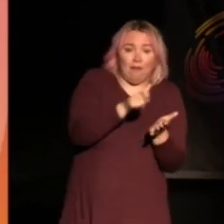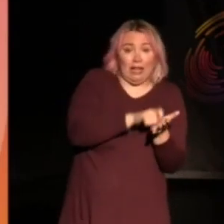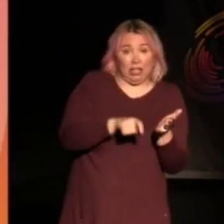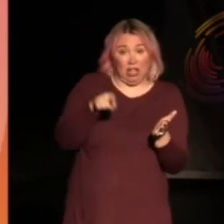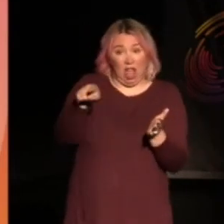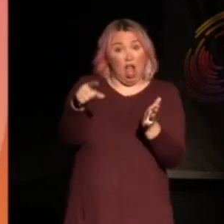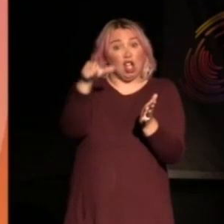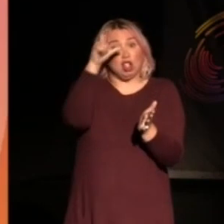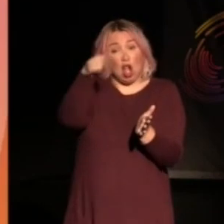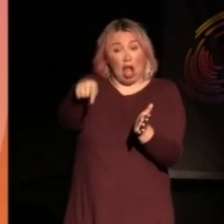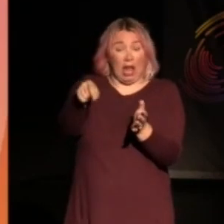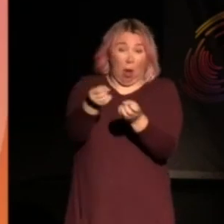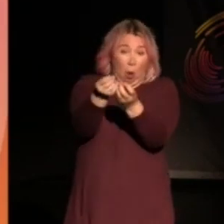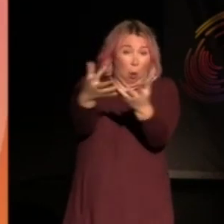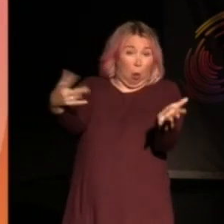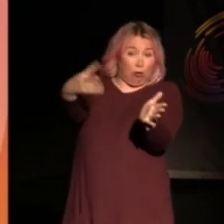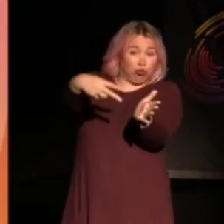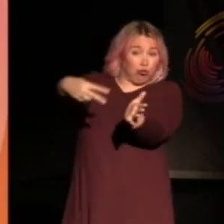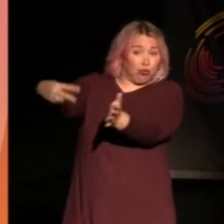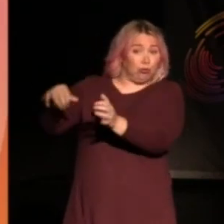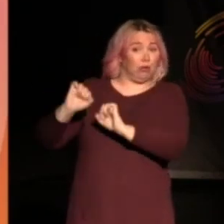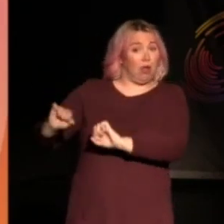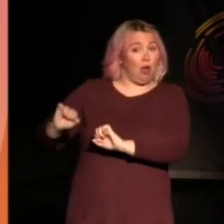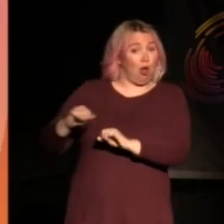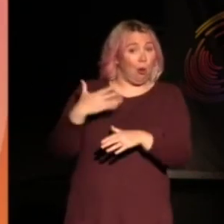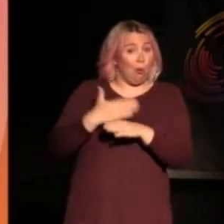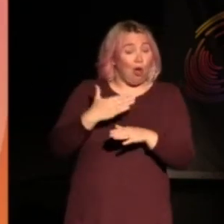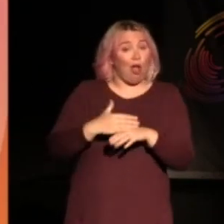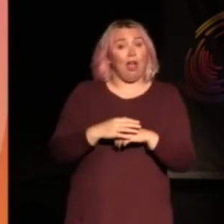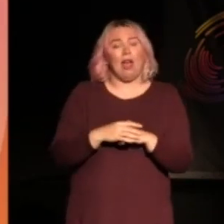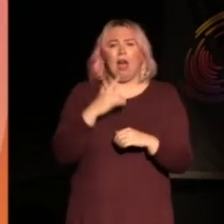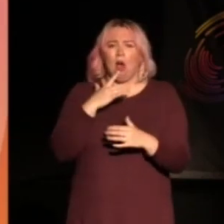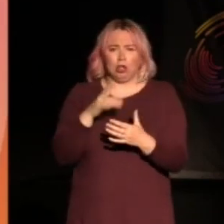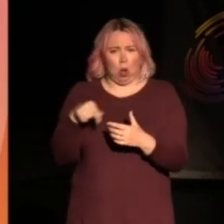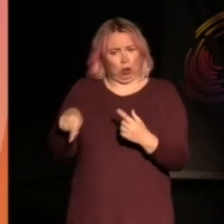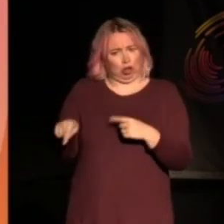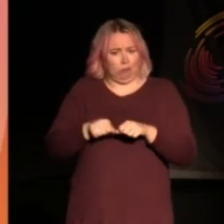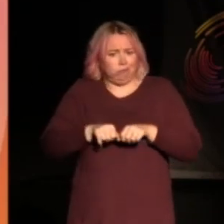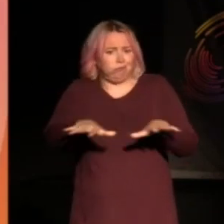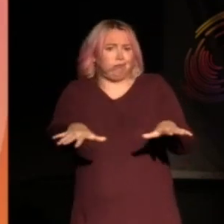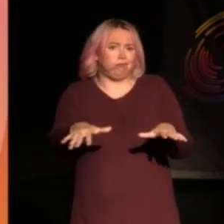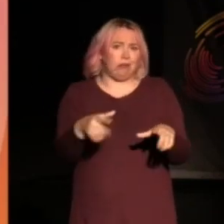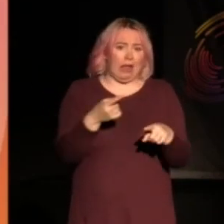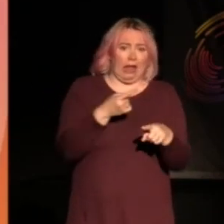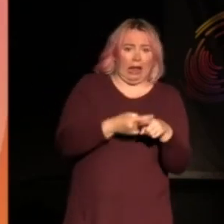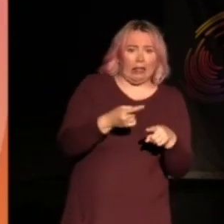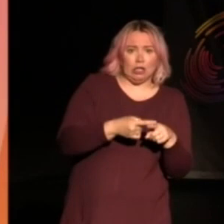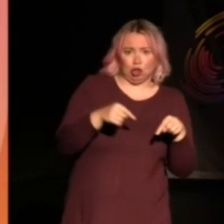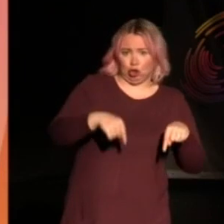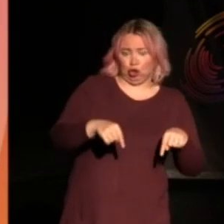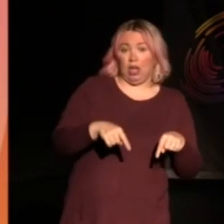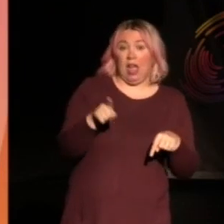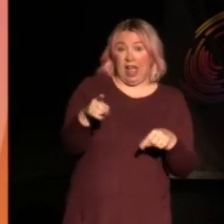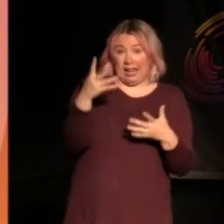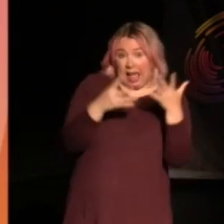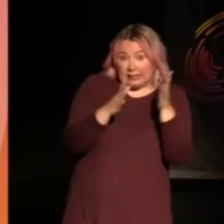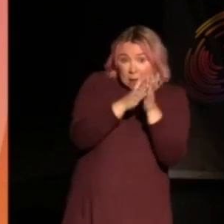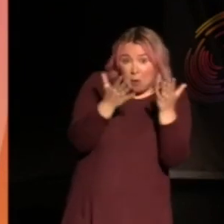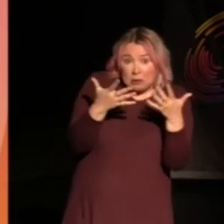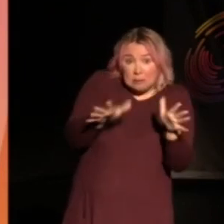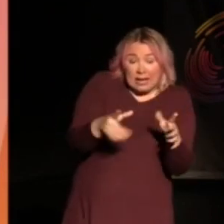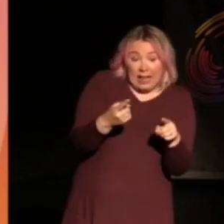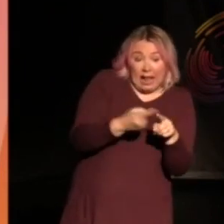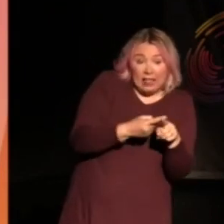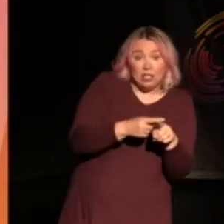Turkey, and surely also very close to that in the UK. She writes both in Turkish and English and has published 19 books, 12 of which